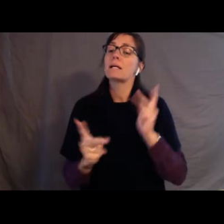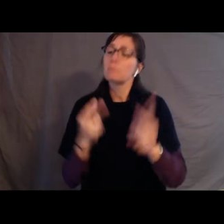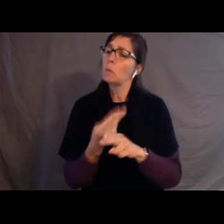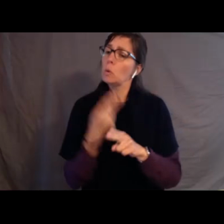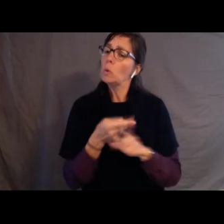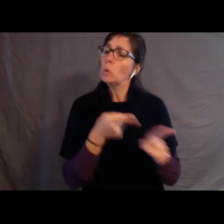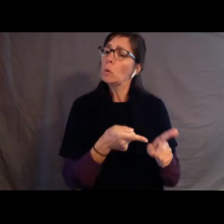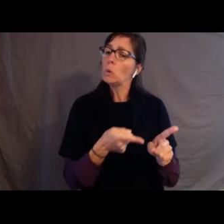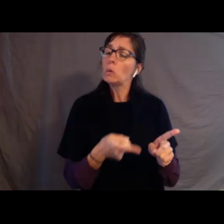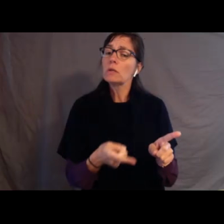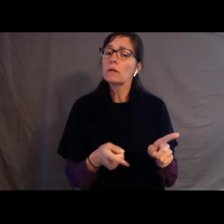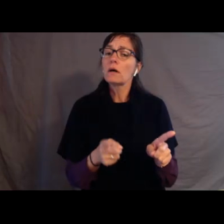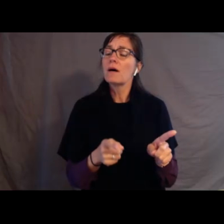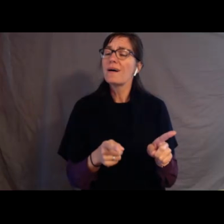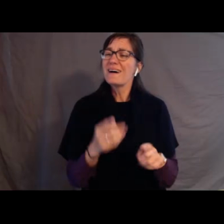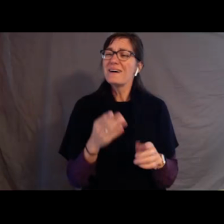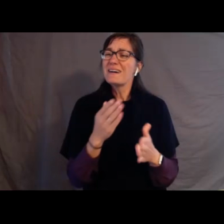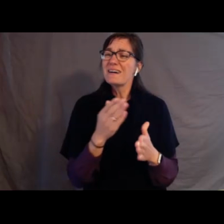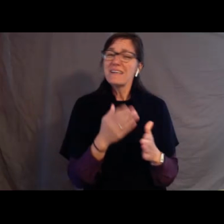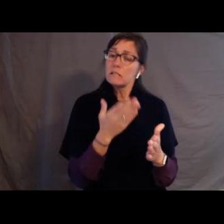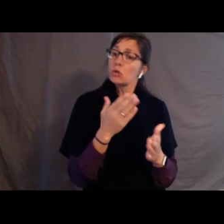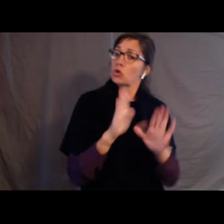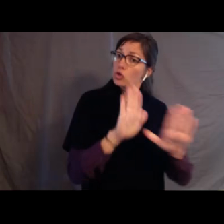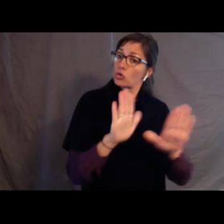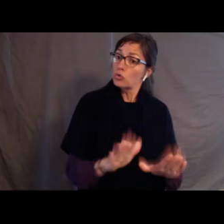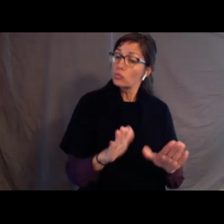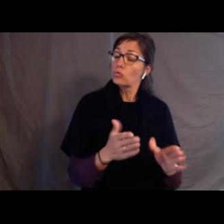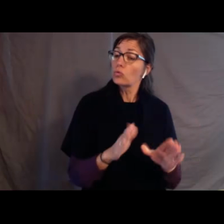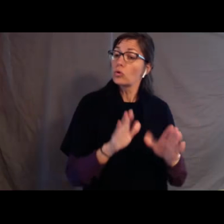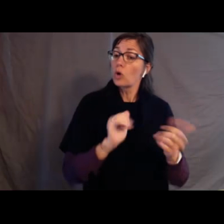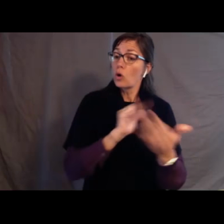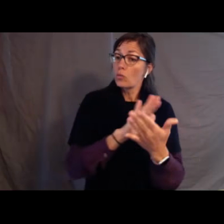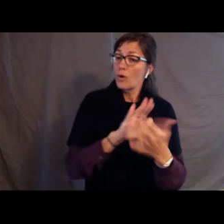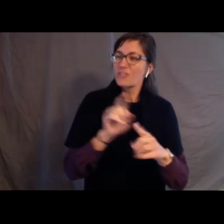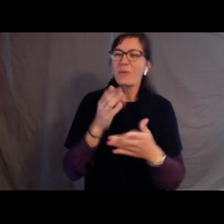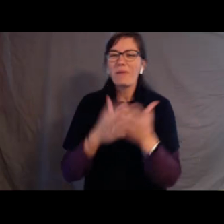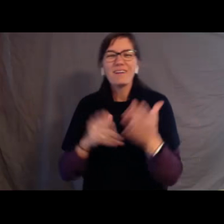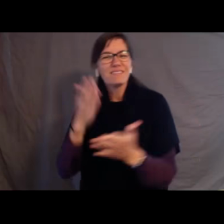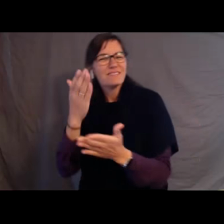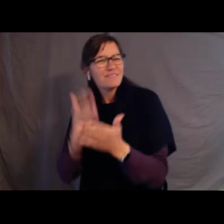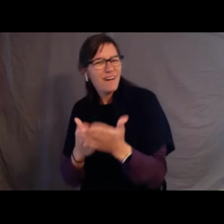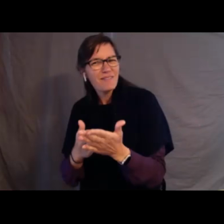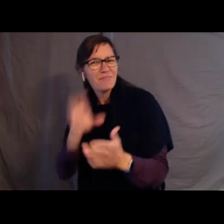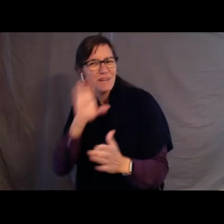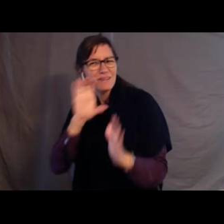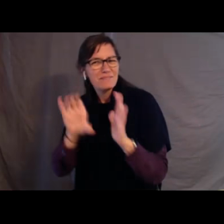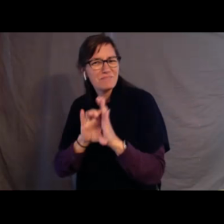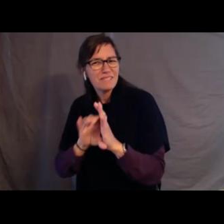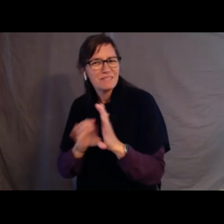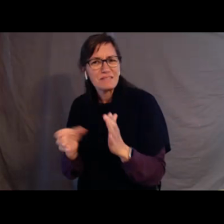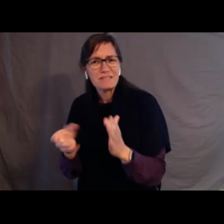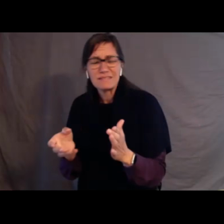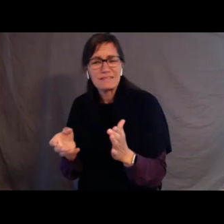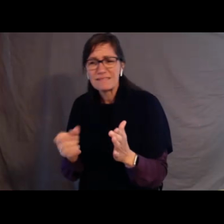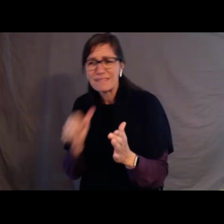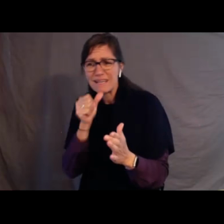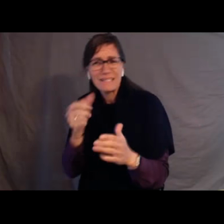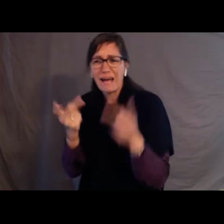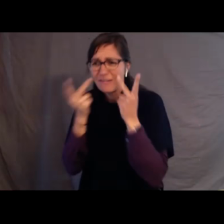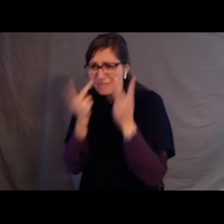aren't visually accessible for students. And you can also see in this particular example, there's significant glare from these